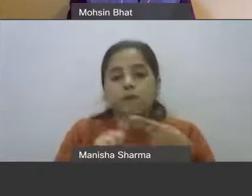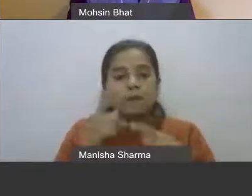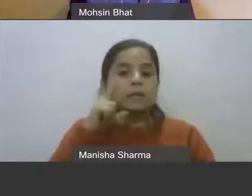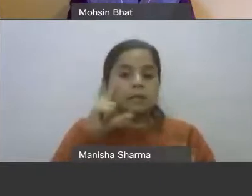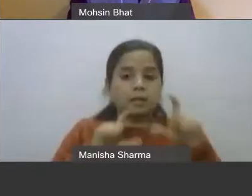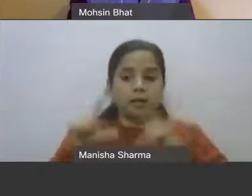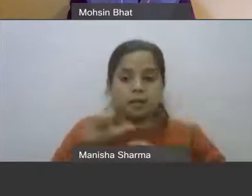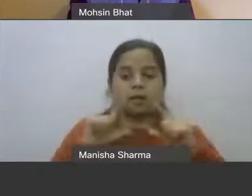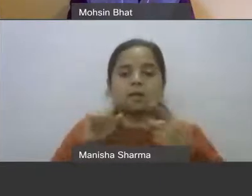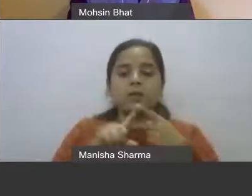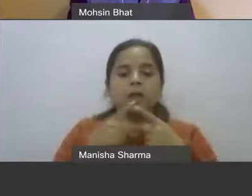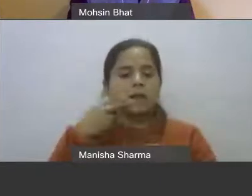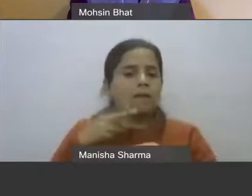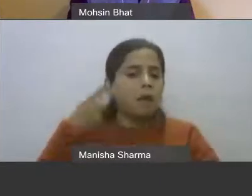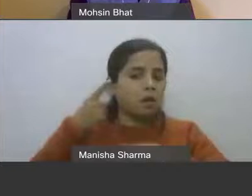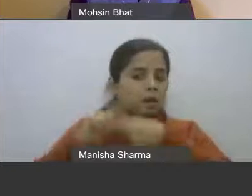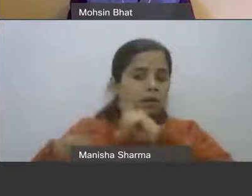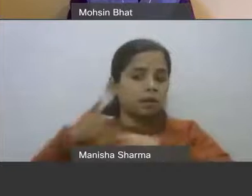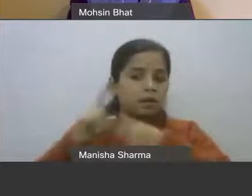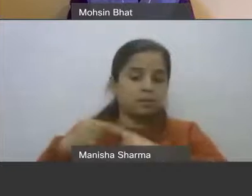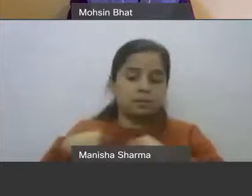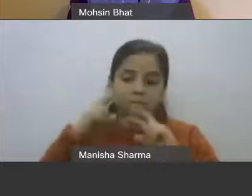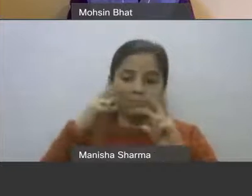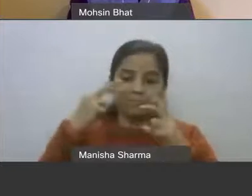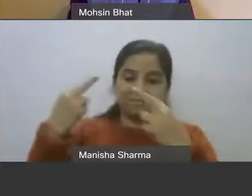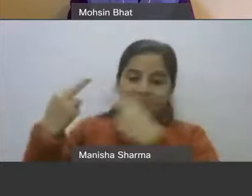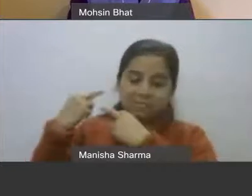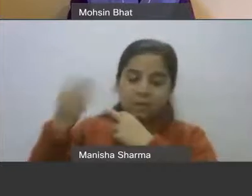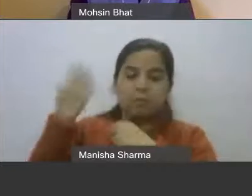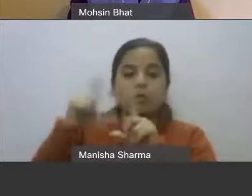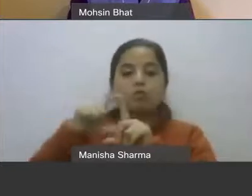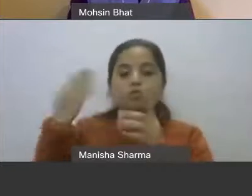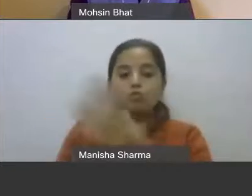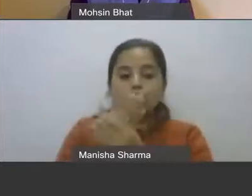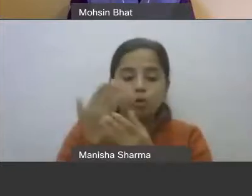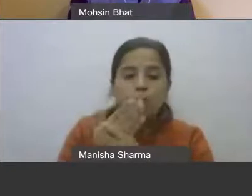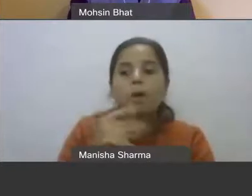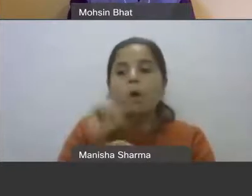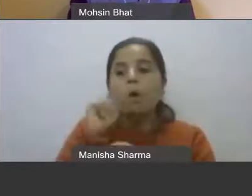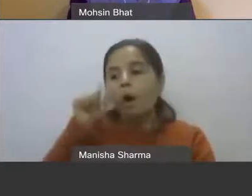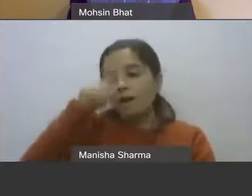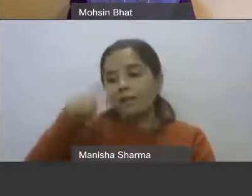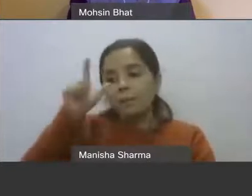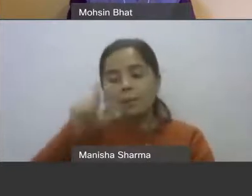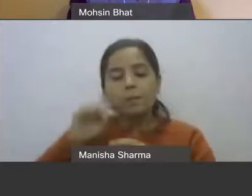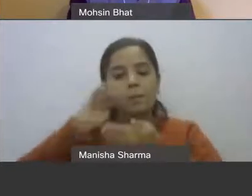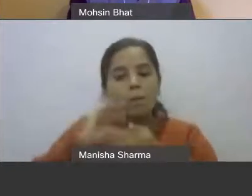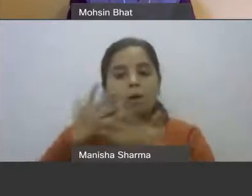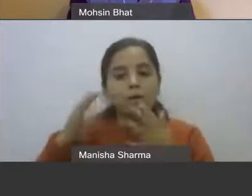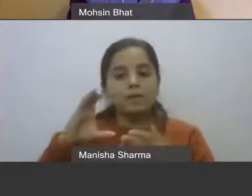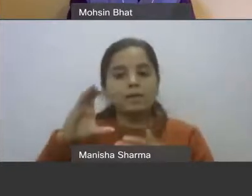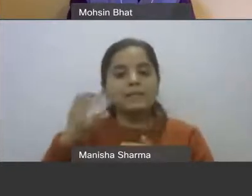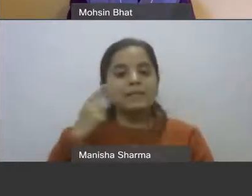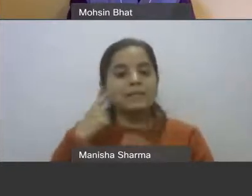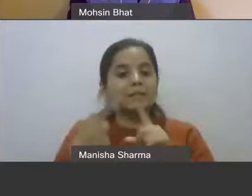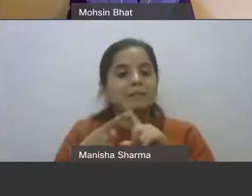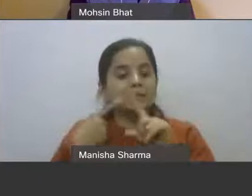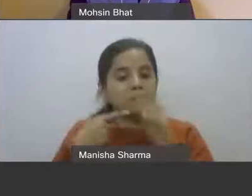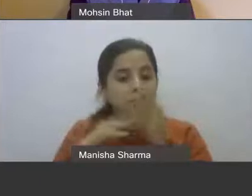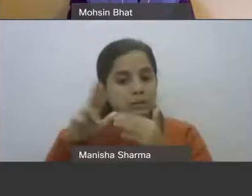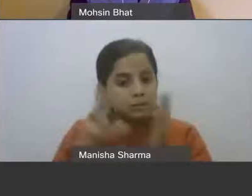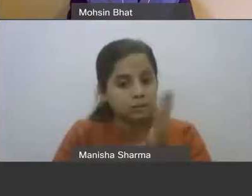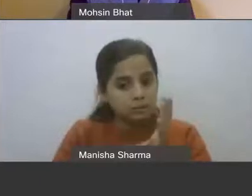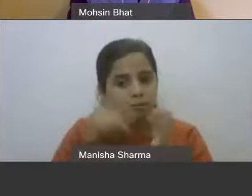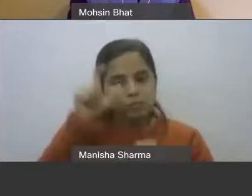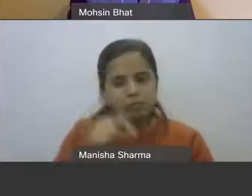that if we look at the history of documentary regimes of citizenship in India, they have not resulted